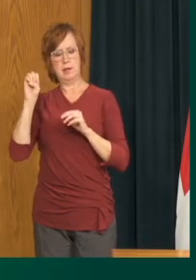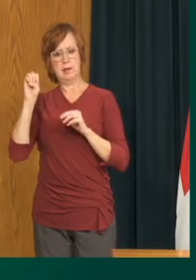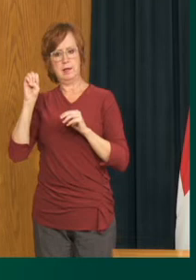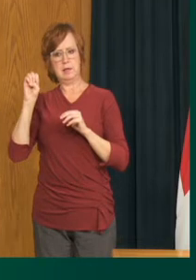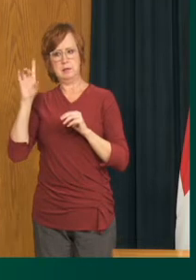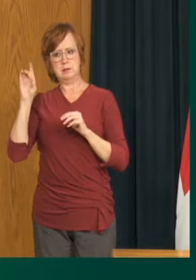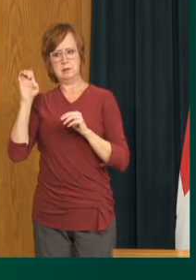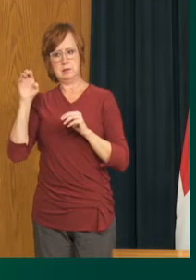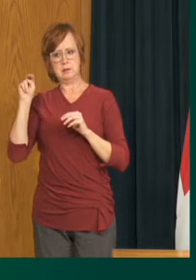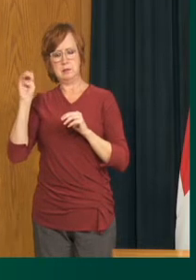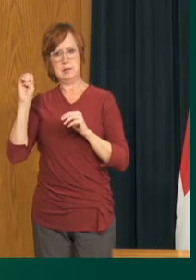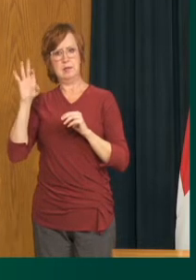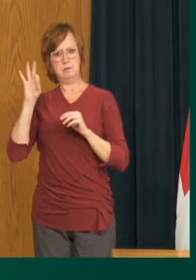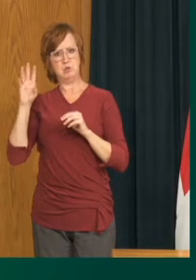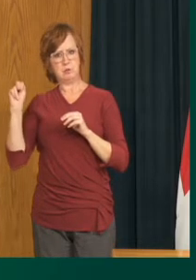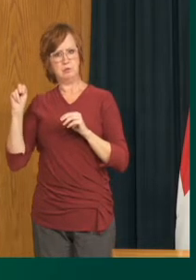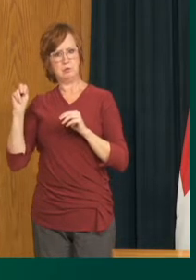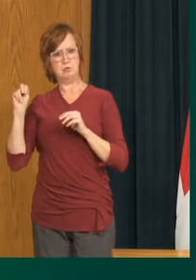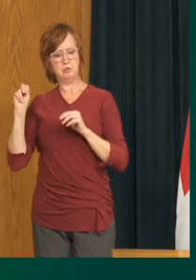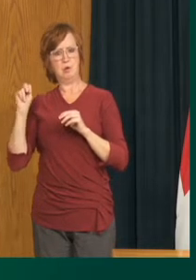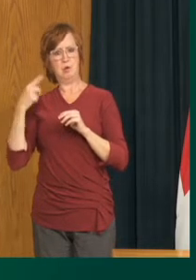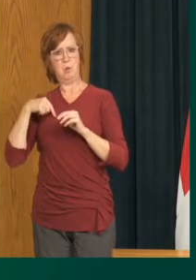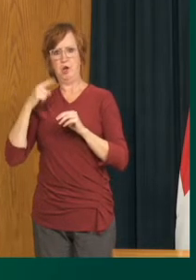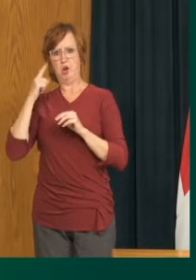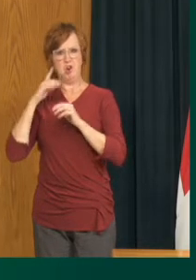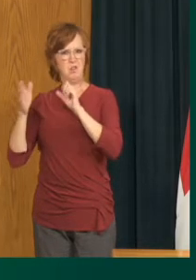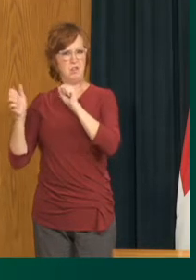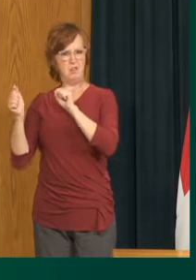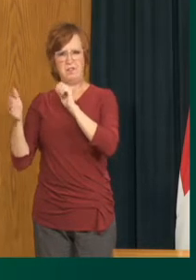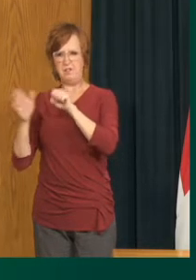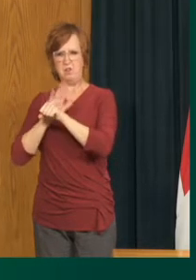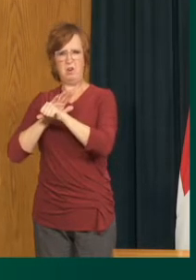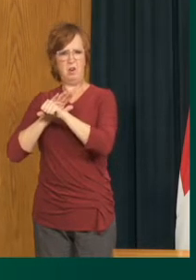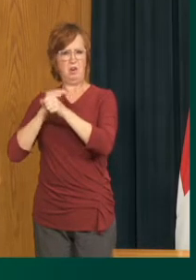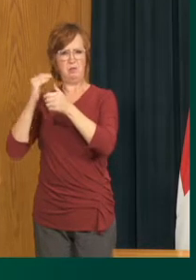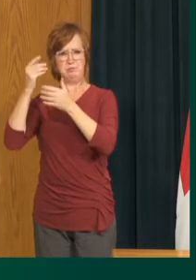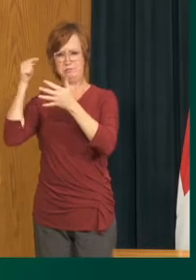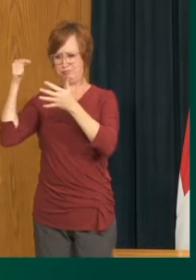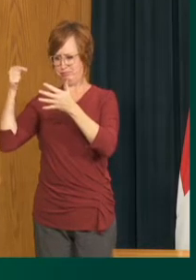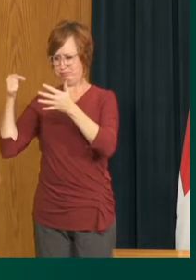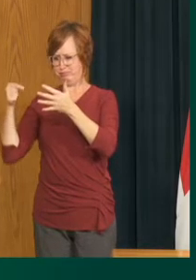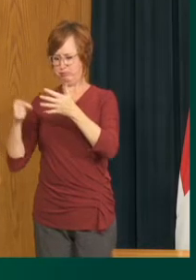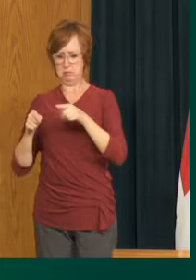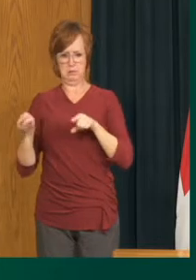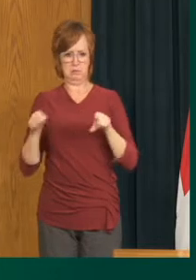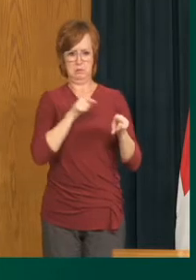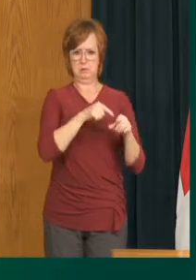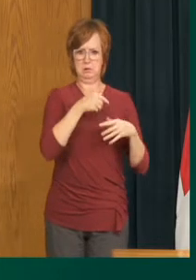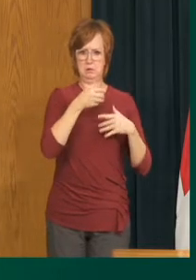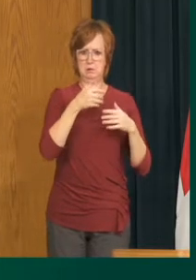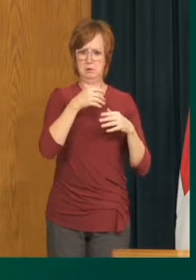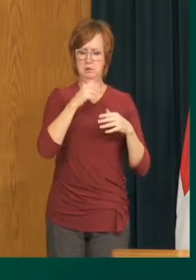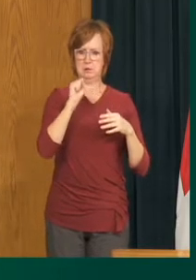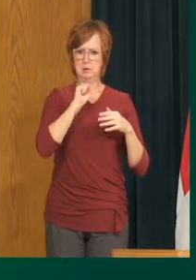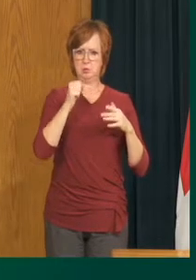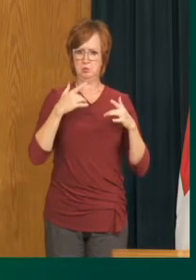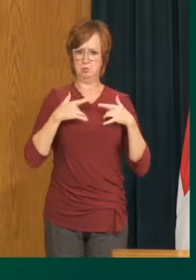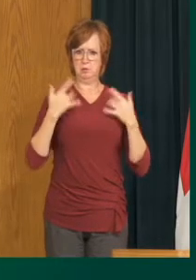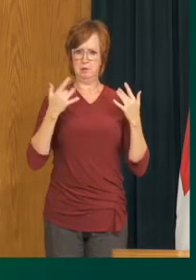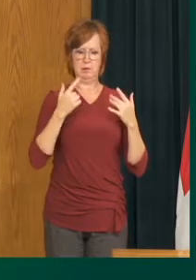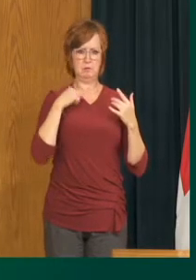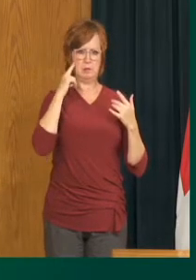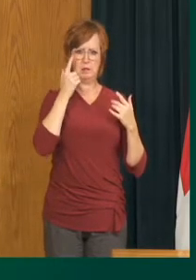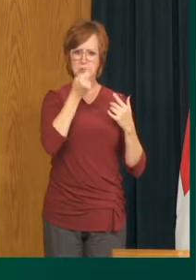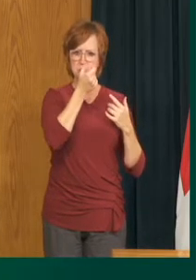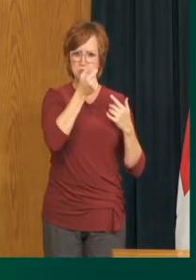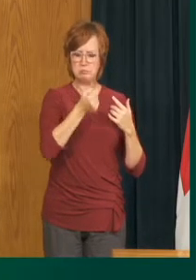Yeah, so where we know all the participants who attended an event, like in this case, and all the participants have been followed